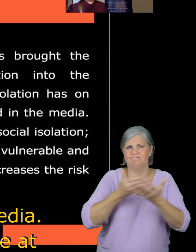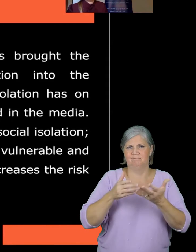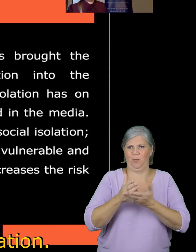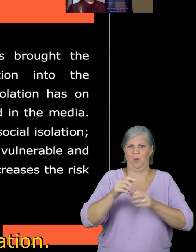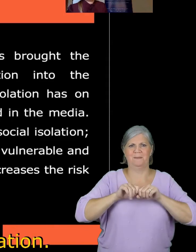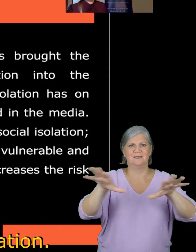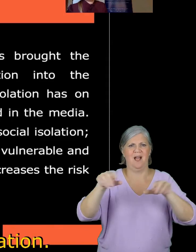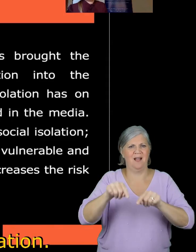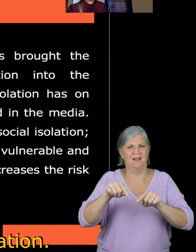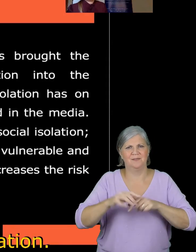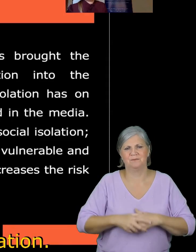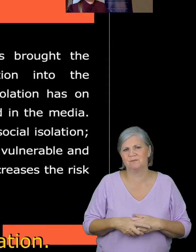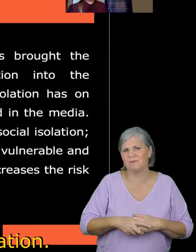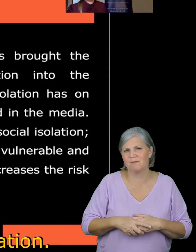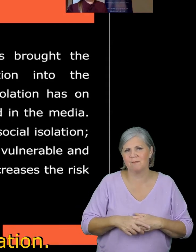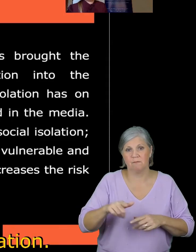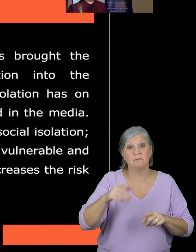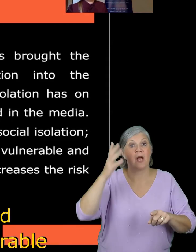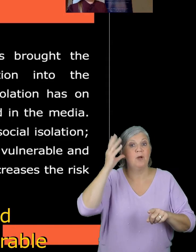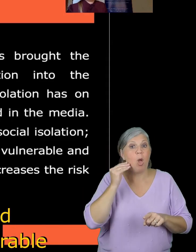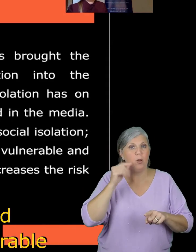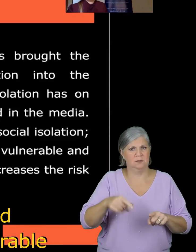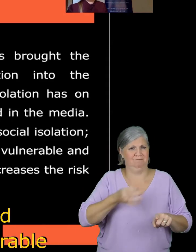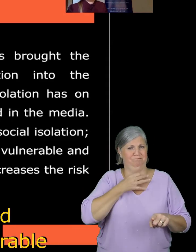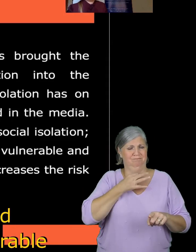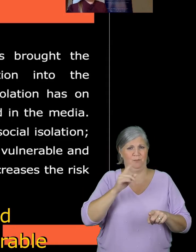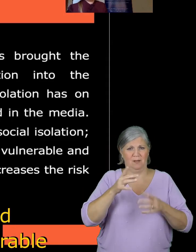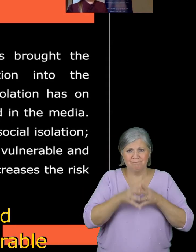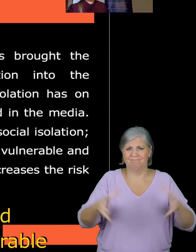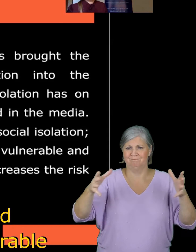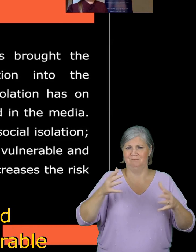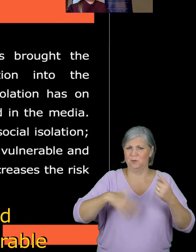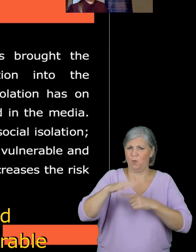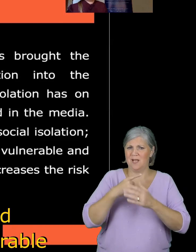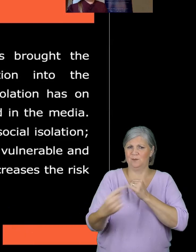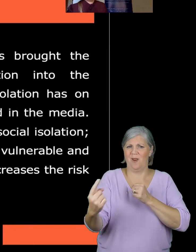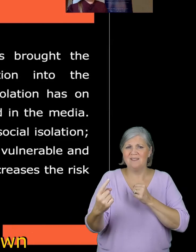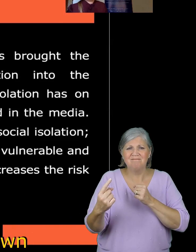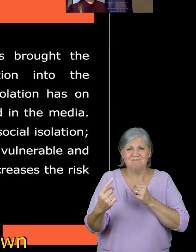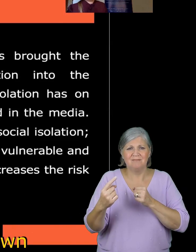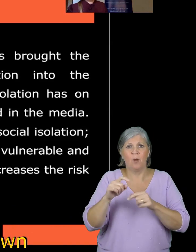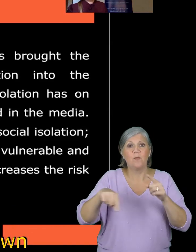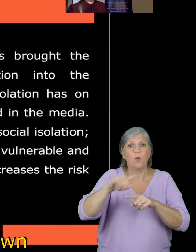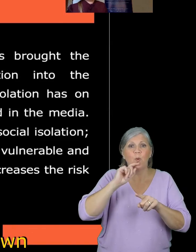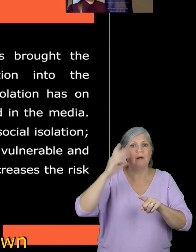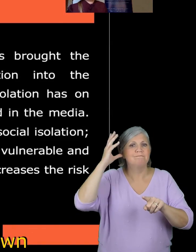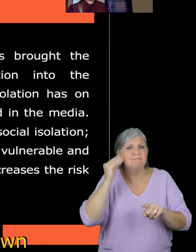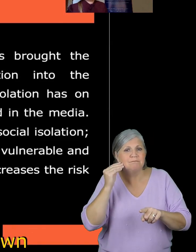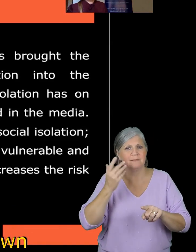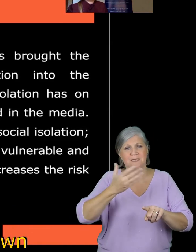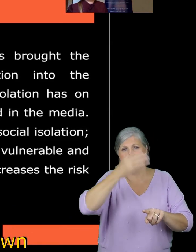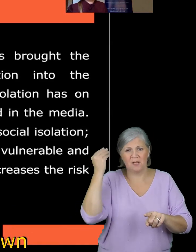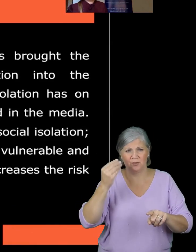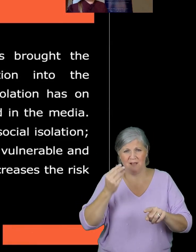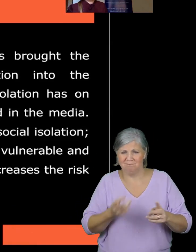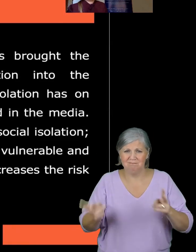hearing loss are at risk of increased social isolation. Those with hearing loss and dementia are doubly vulnerable, and the limited social interaction